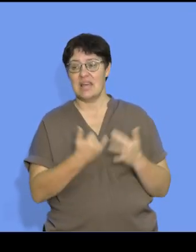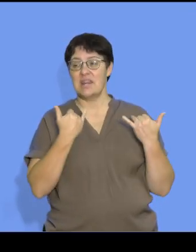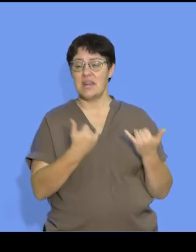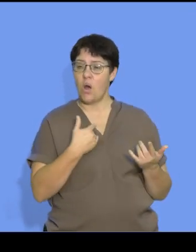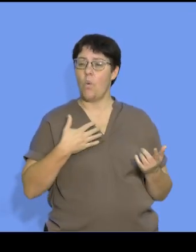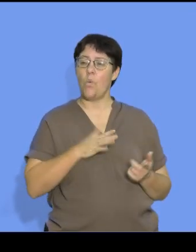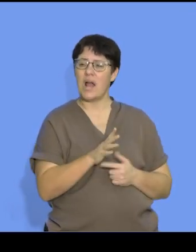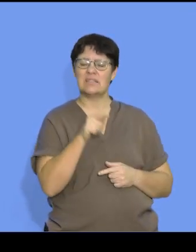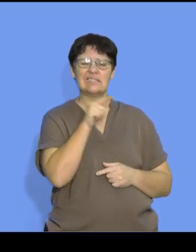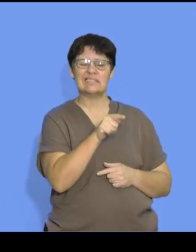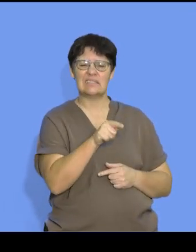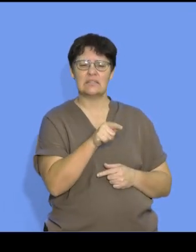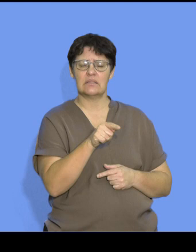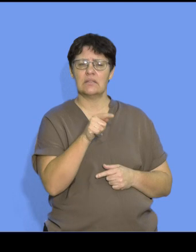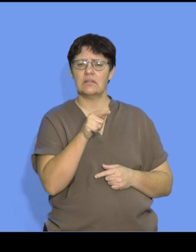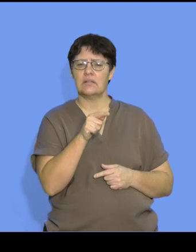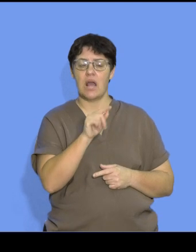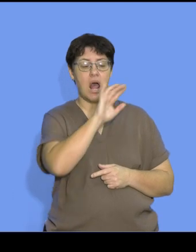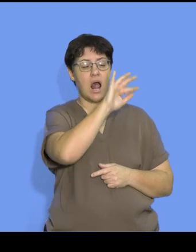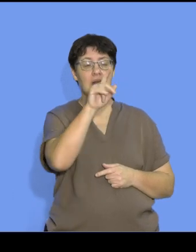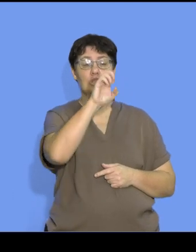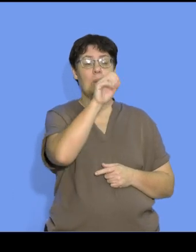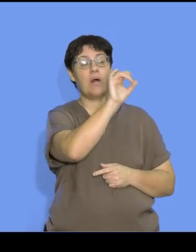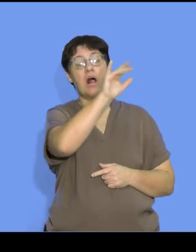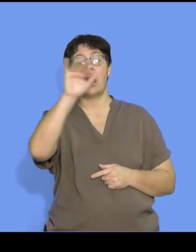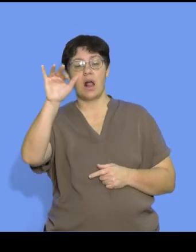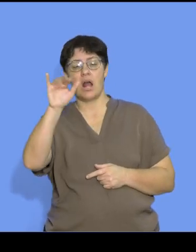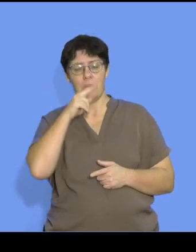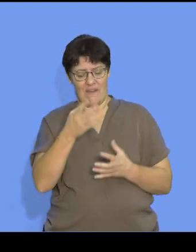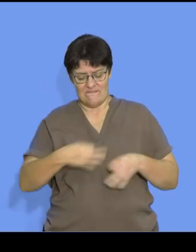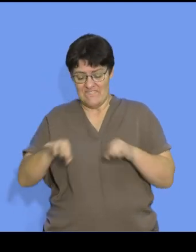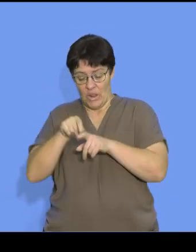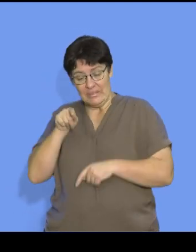determine which term in the sequence has a value of